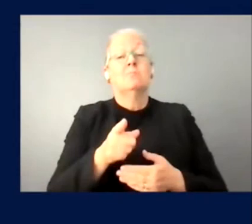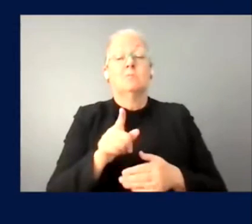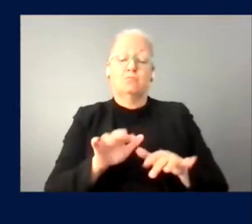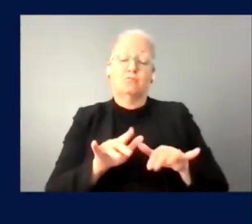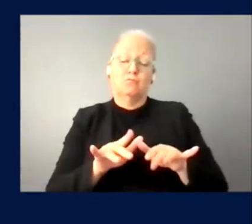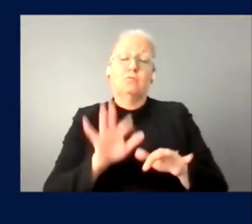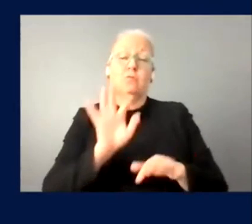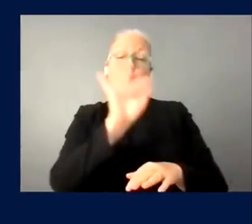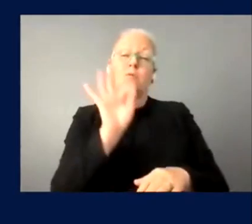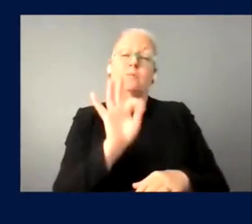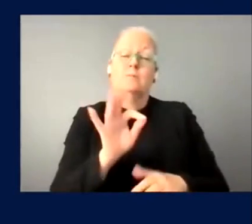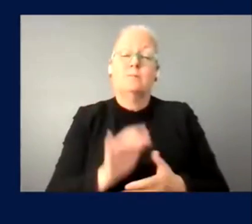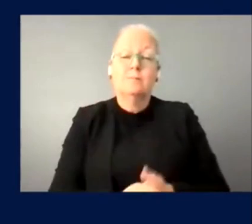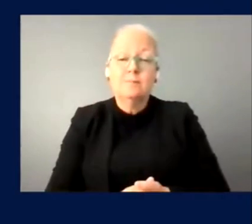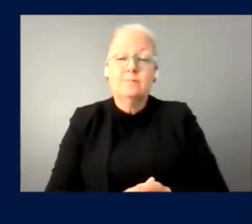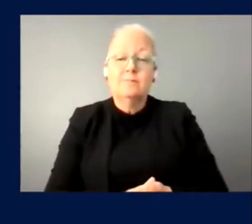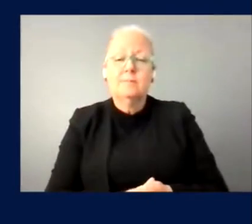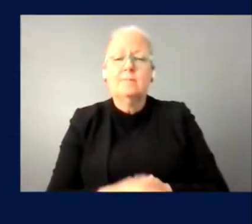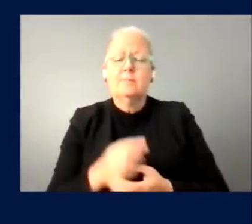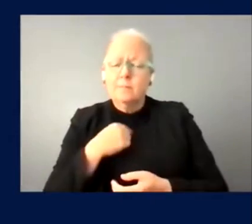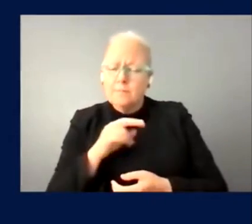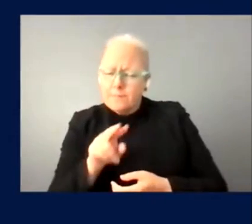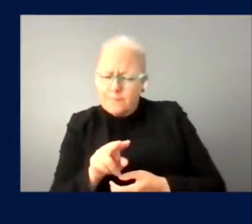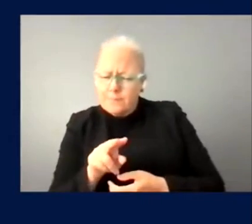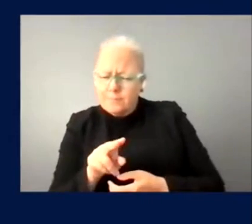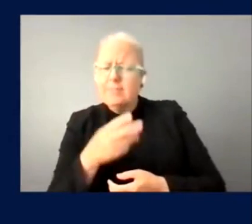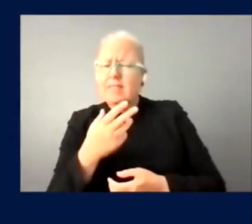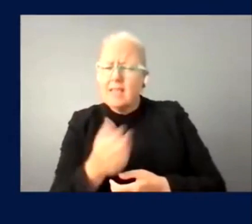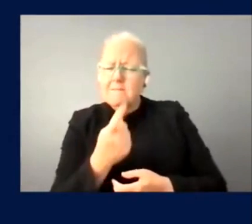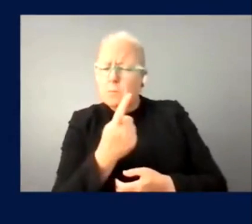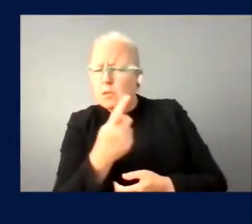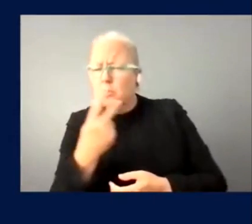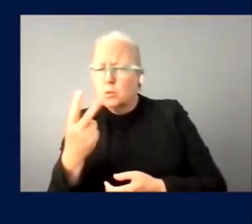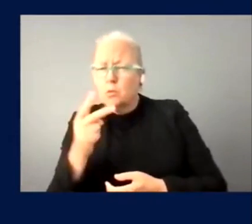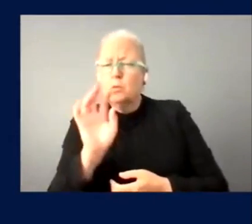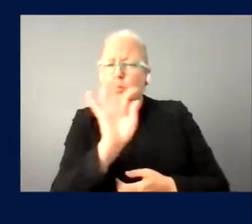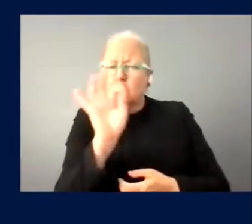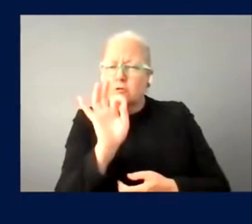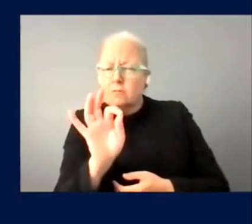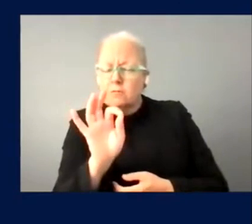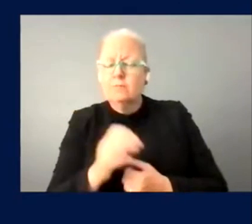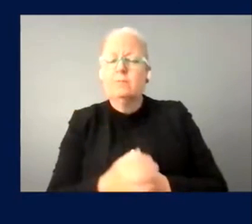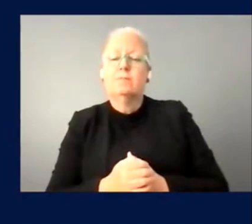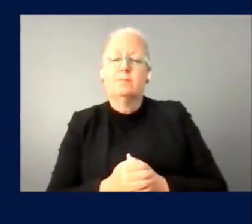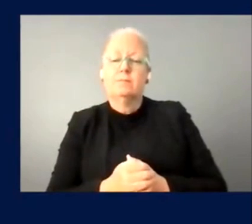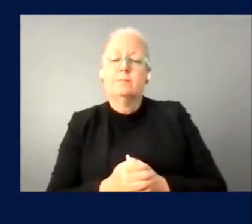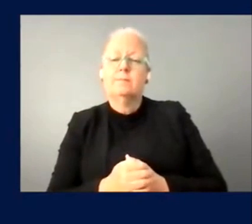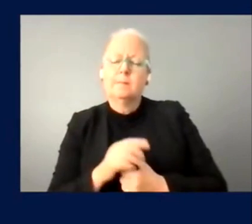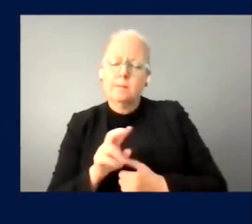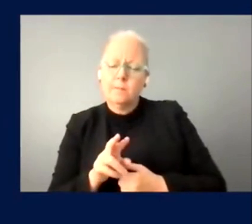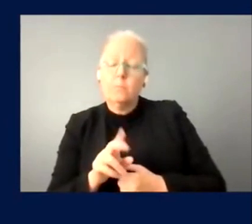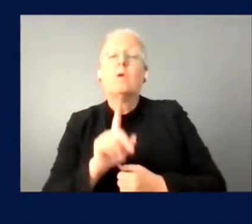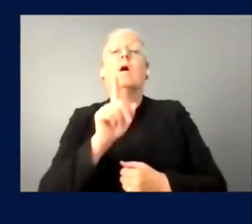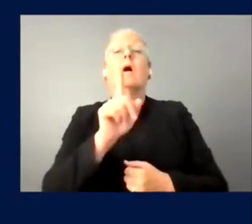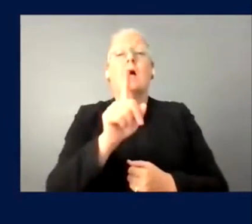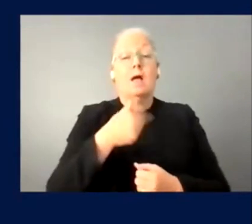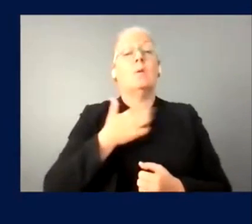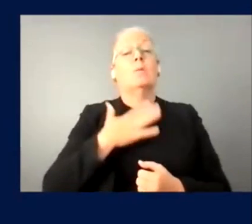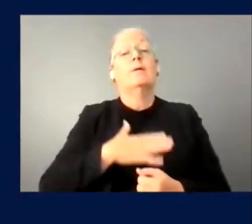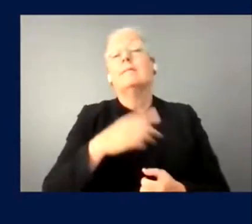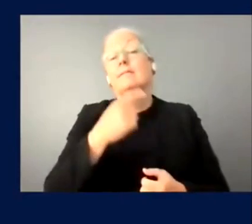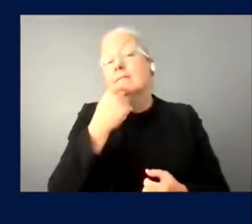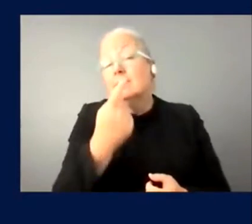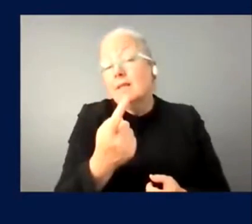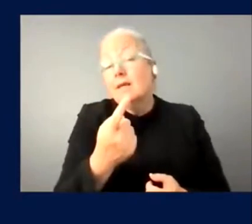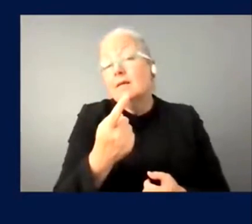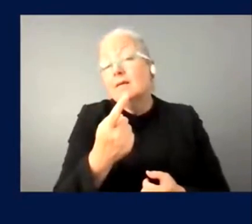I can see there's a couple of questions already. Oh, and I just wanted also to say, if you want